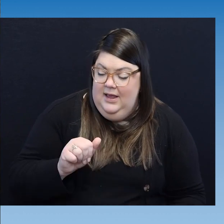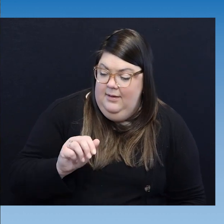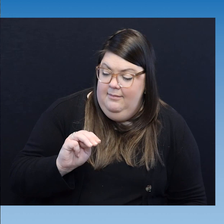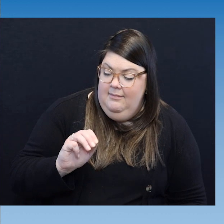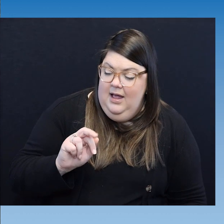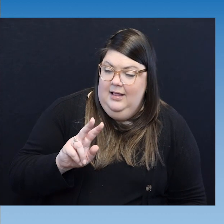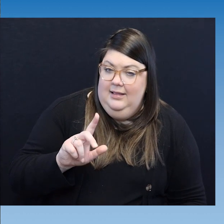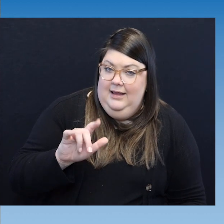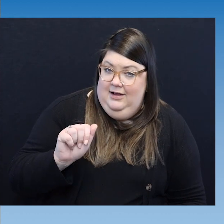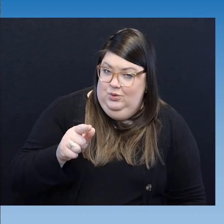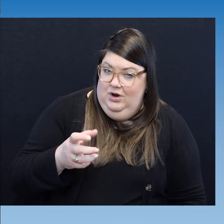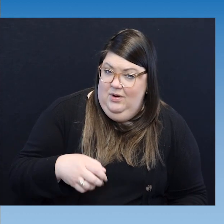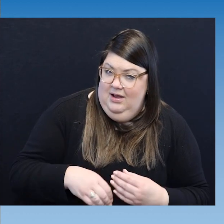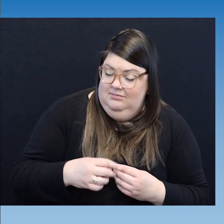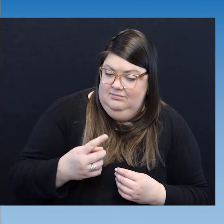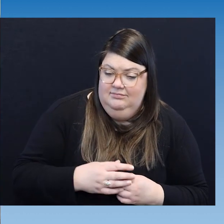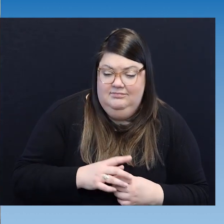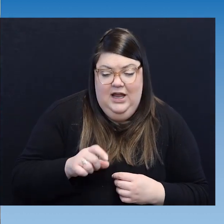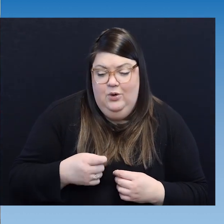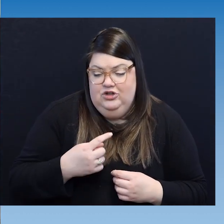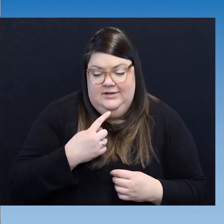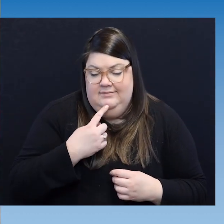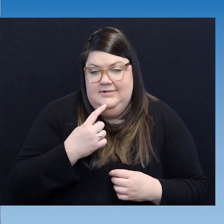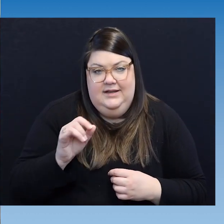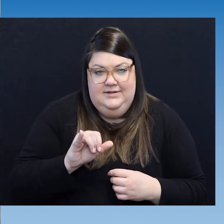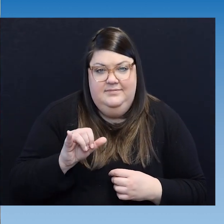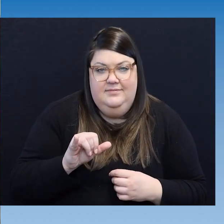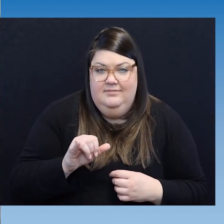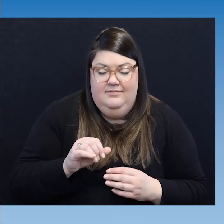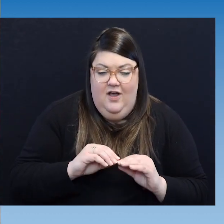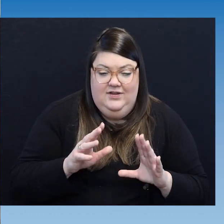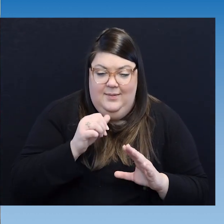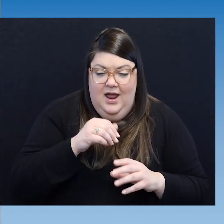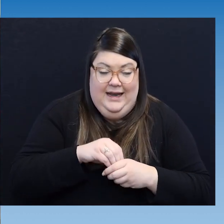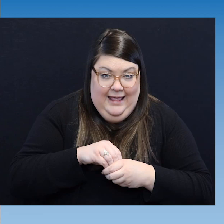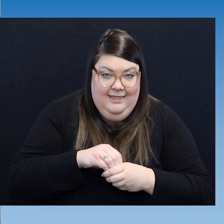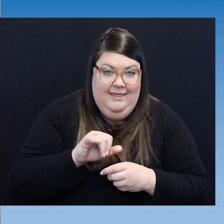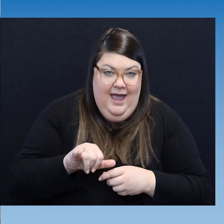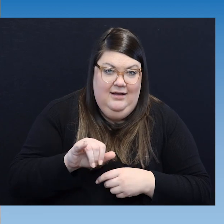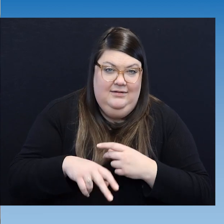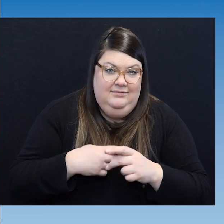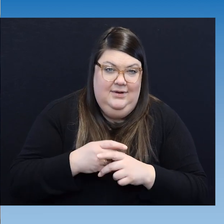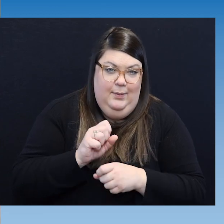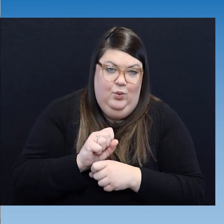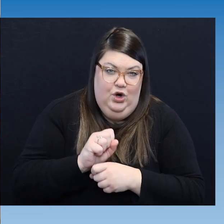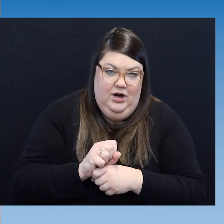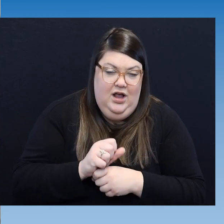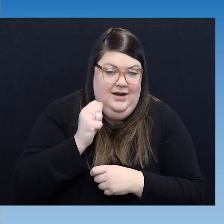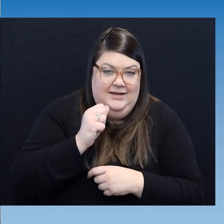do you have anything to add? Yeah, I would just echo that. Obviously, I'm not in the work